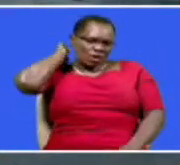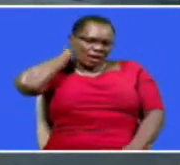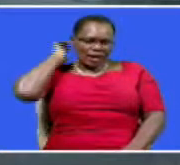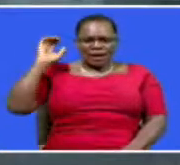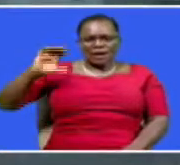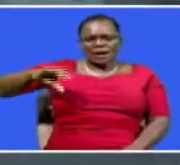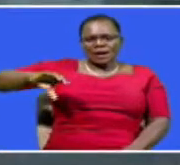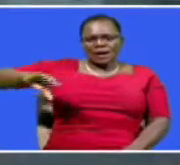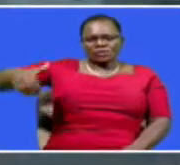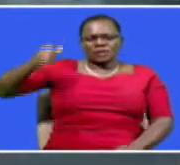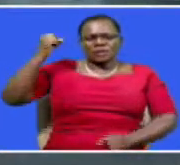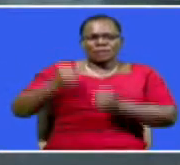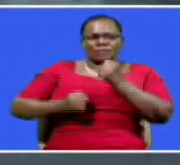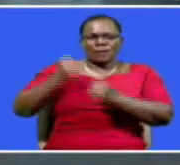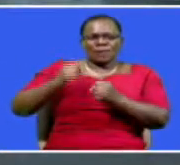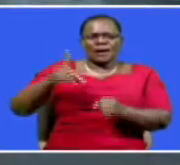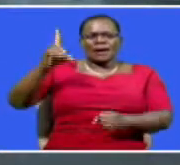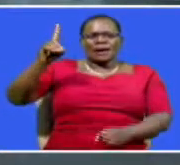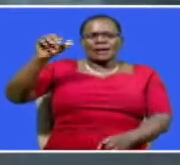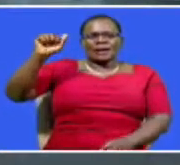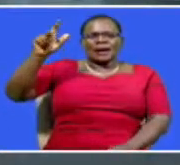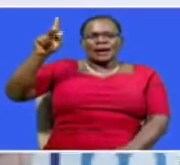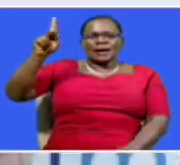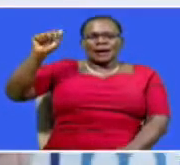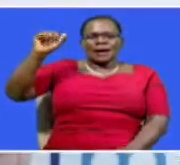nazungumzia zile mbio za Ndakaini.